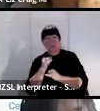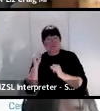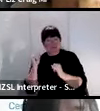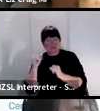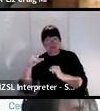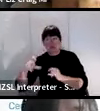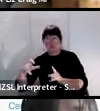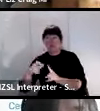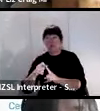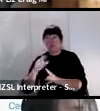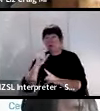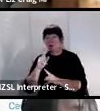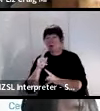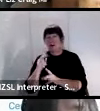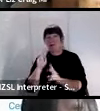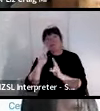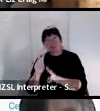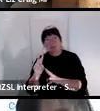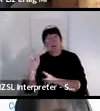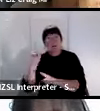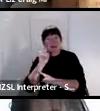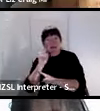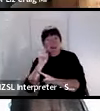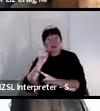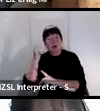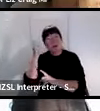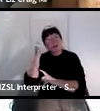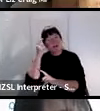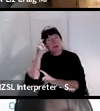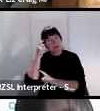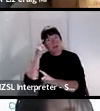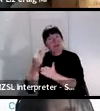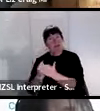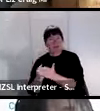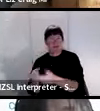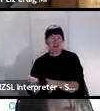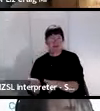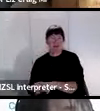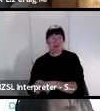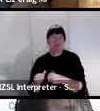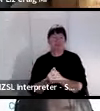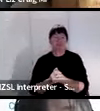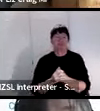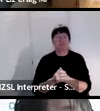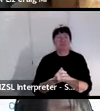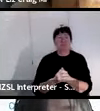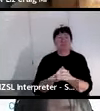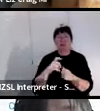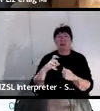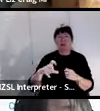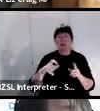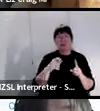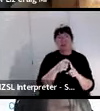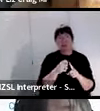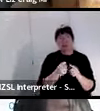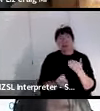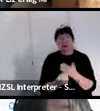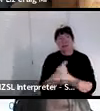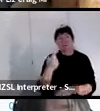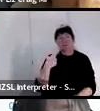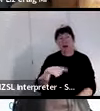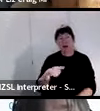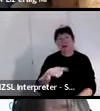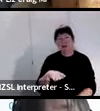hearing, or intellectual or speech impediments. CP is caused by